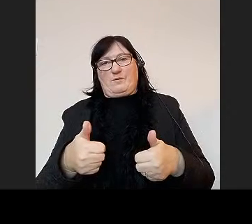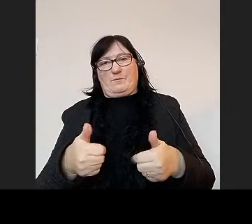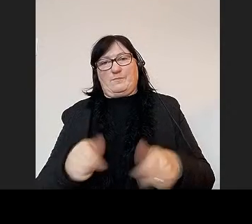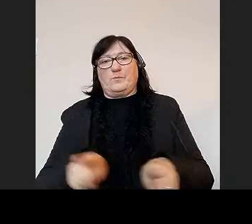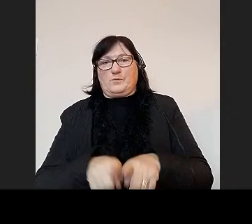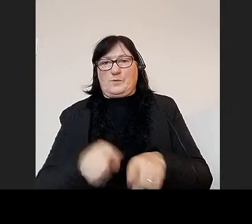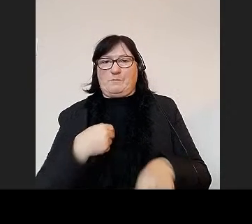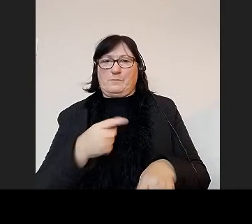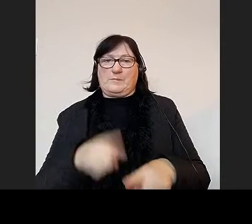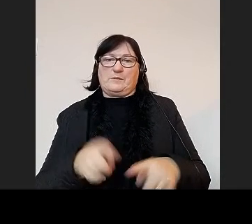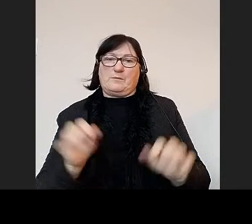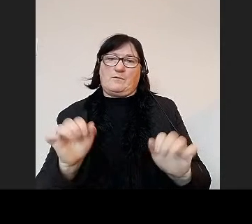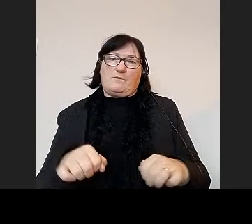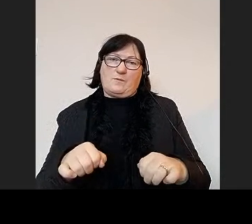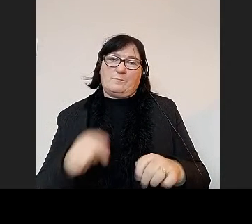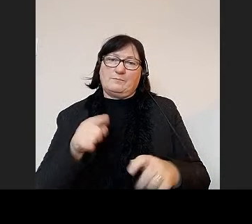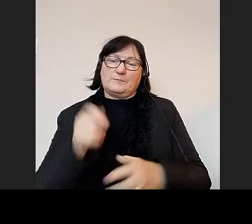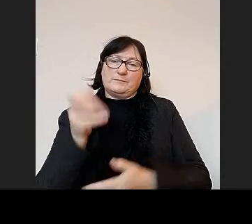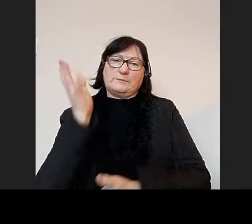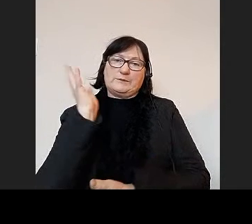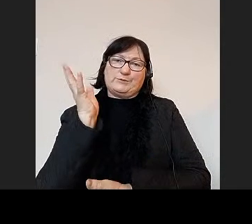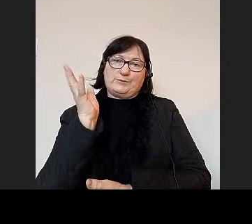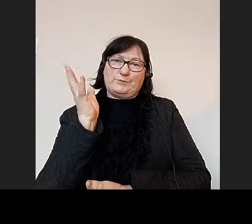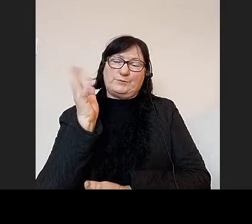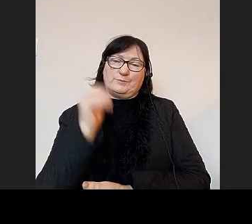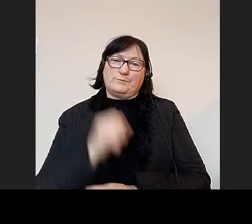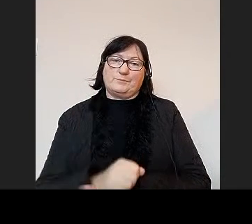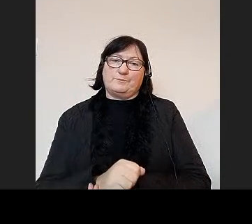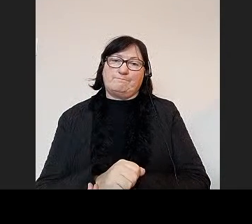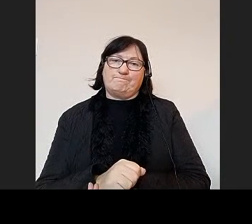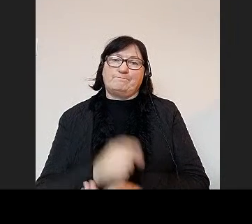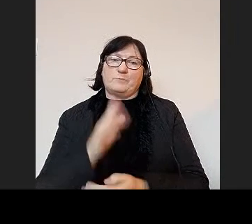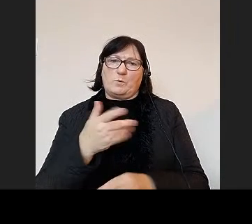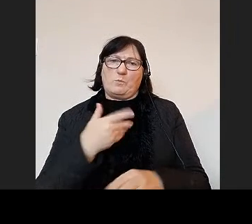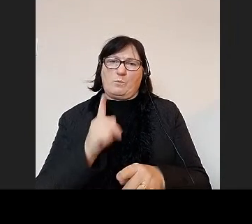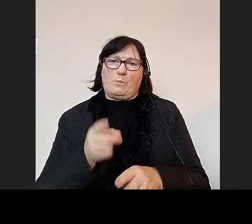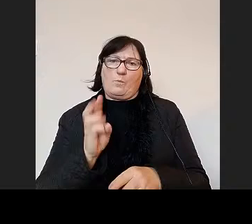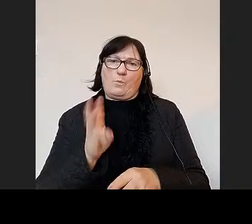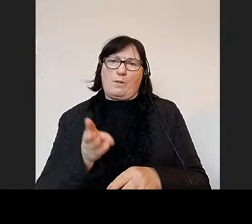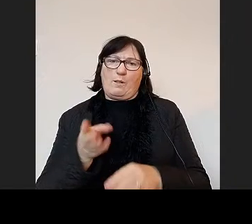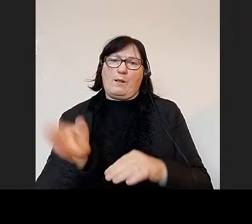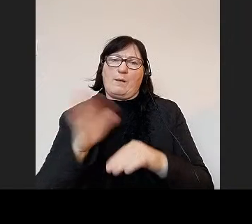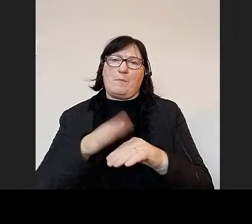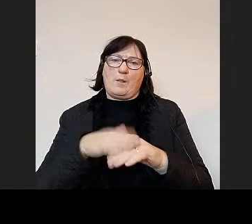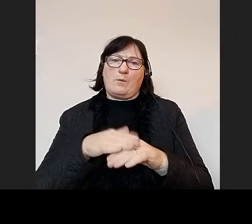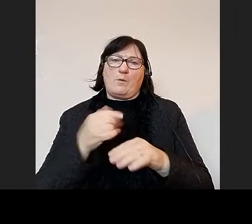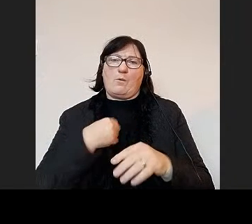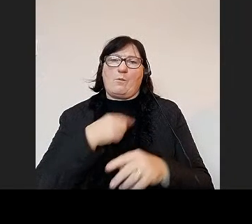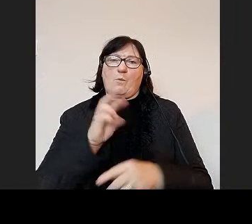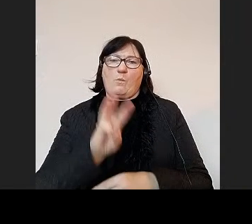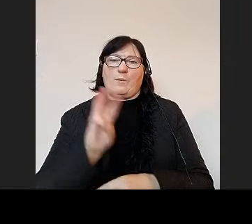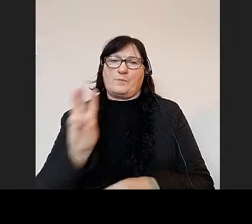this presentation will be uploaded in our website, which is